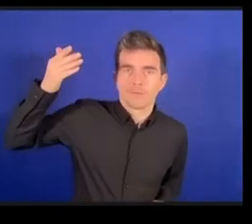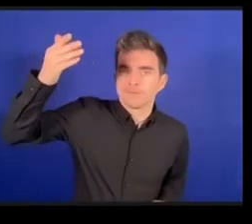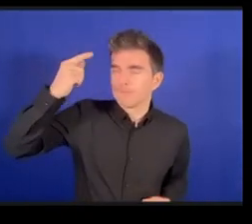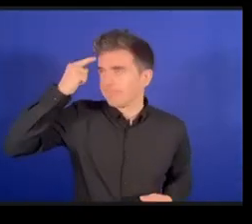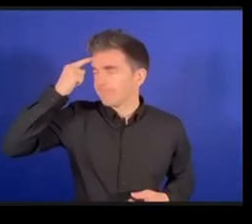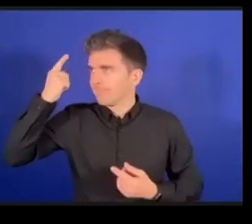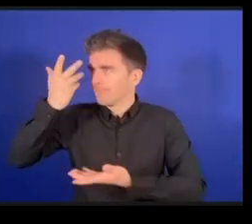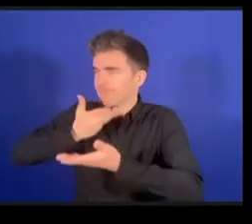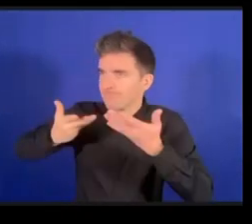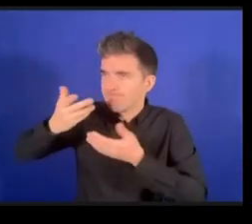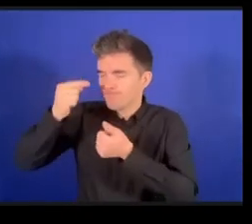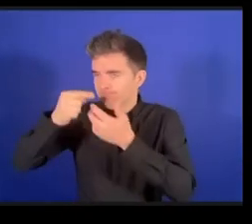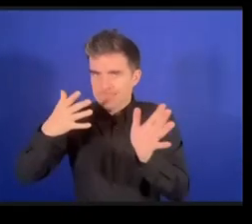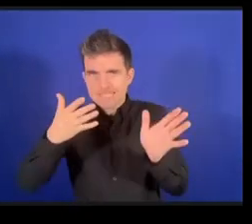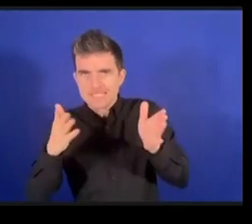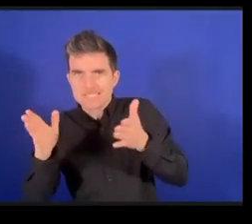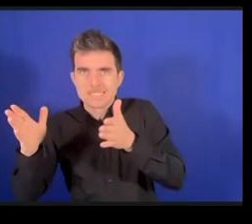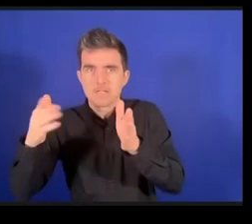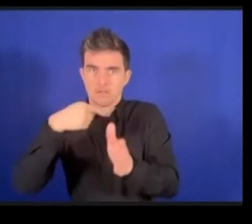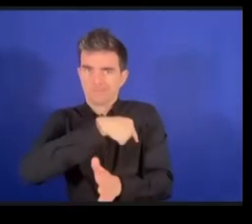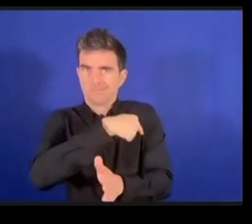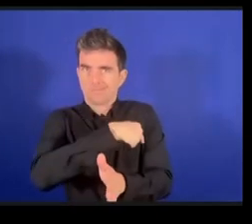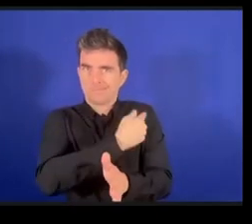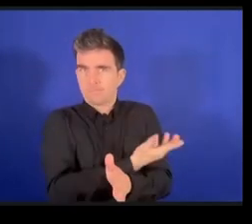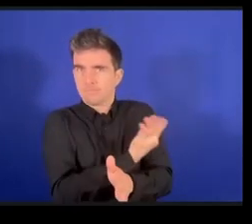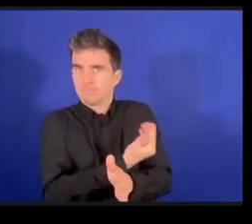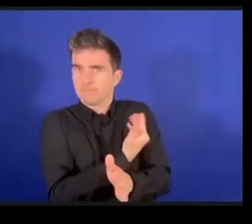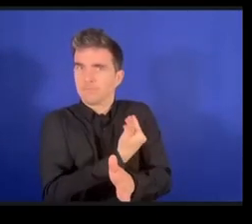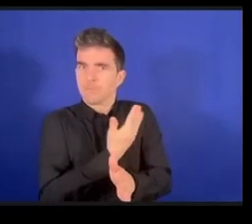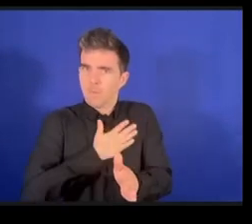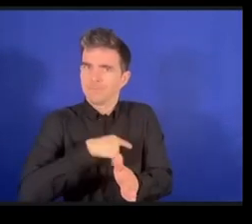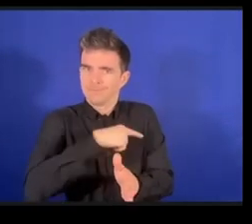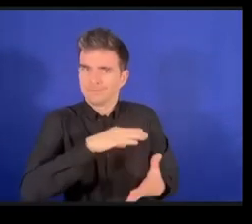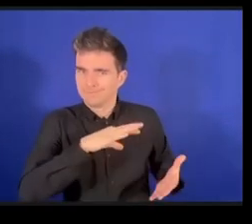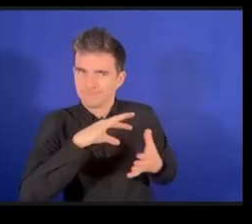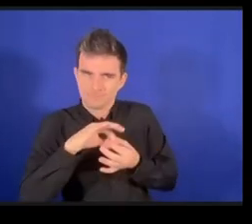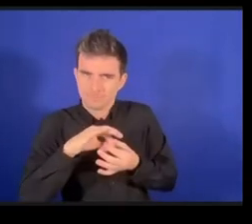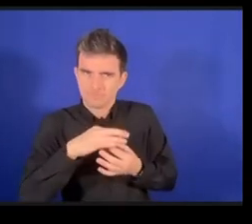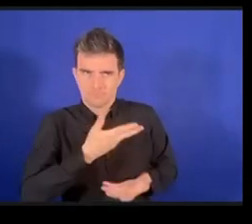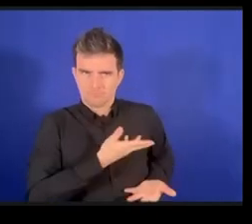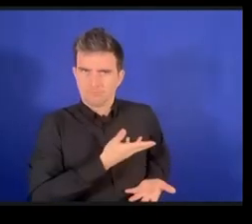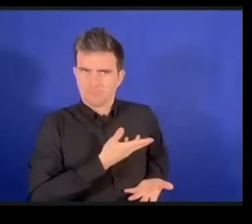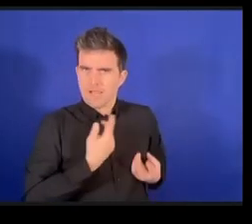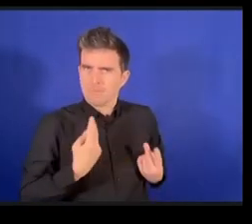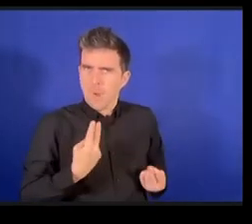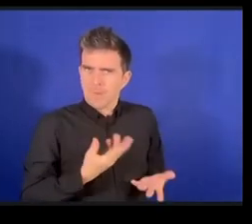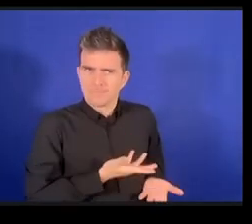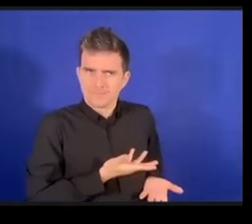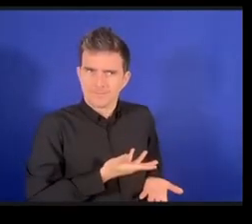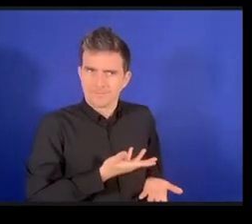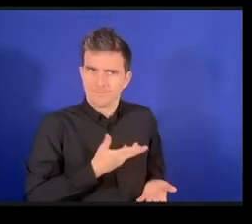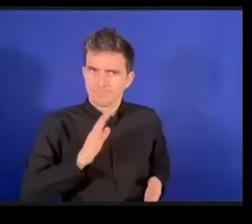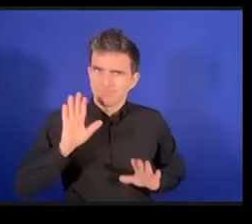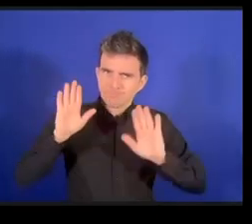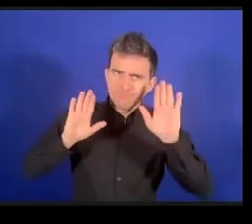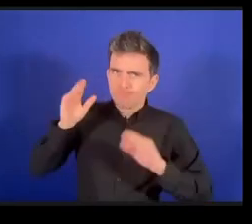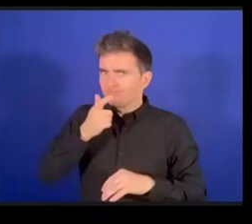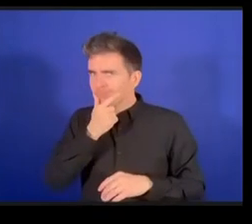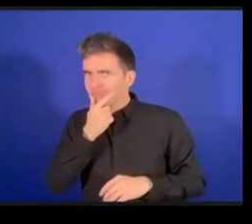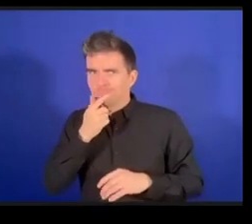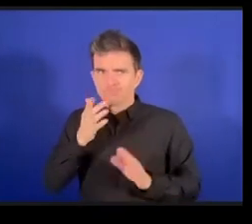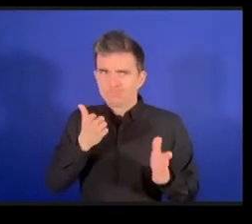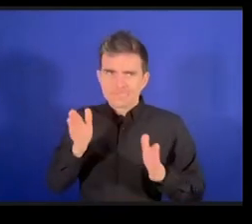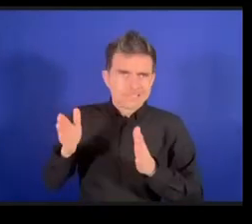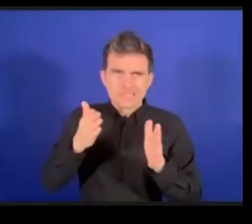internet for uh being the better internet as well as for uh for the